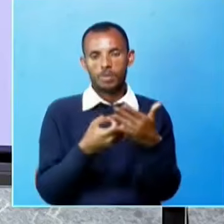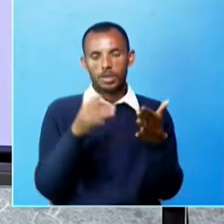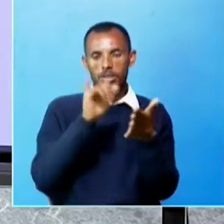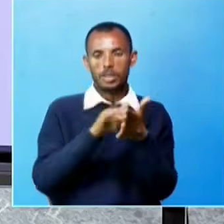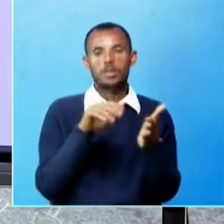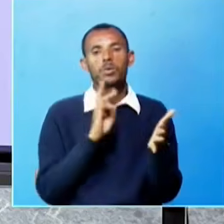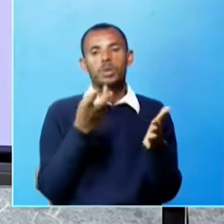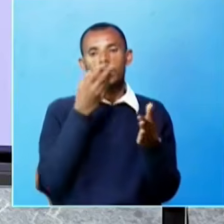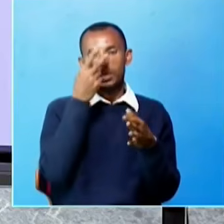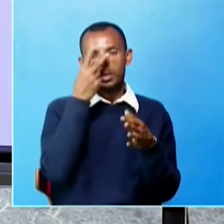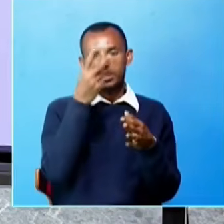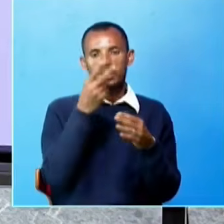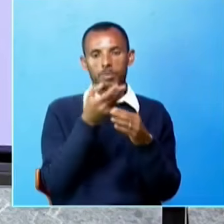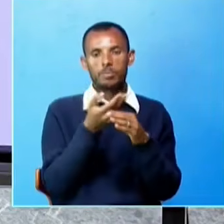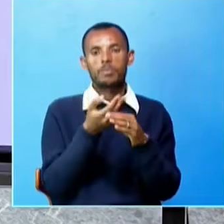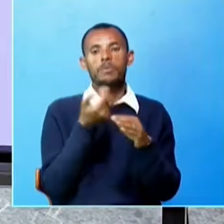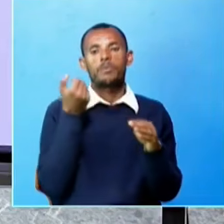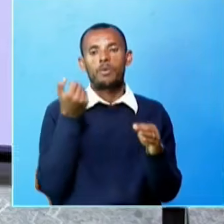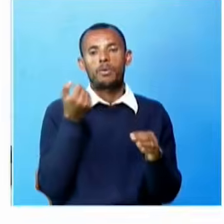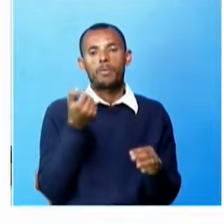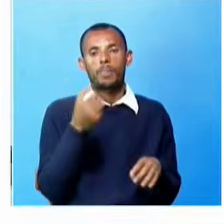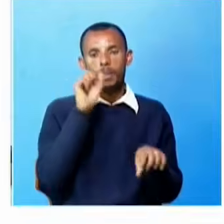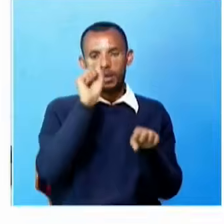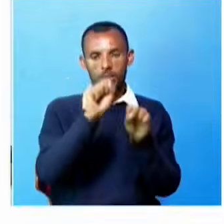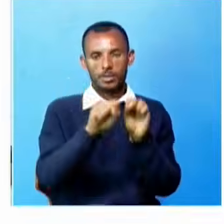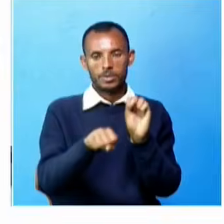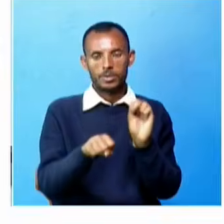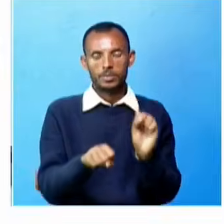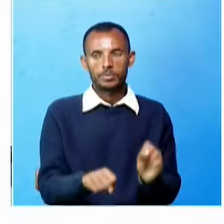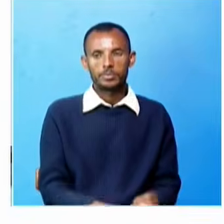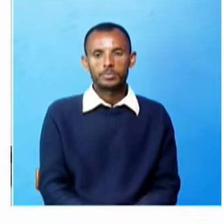we have seen before. Okay, so